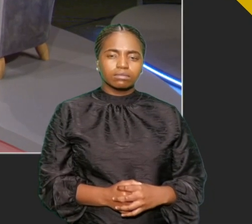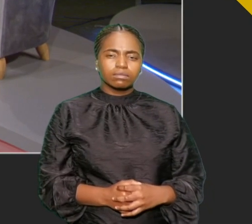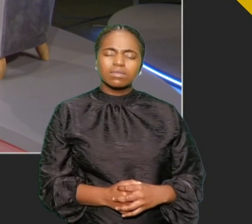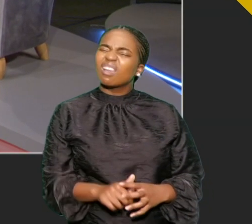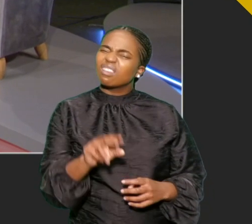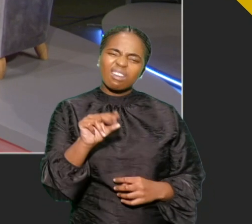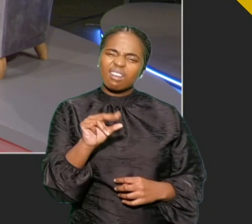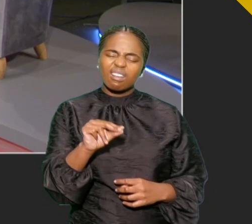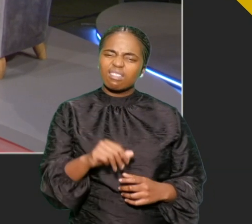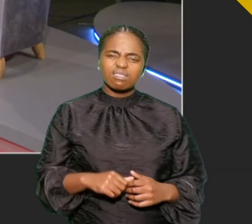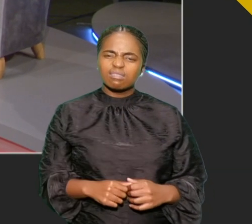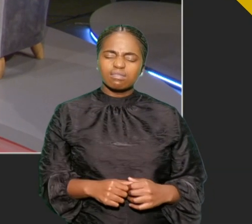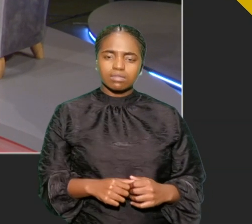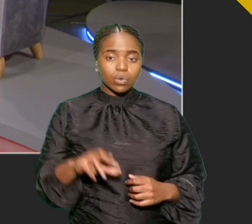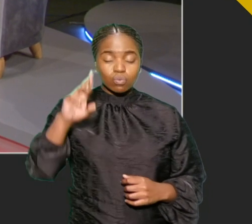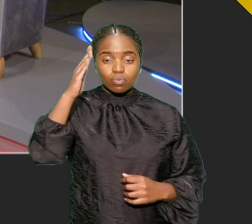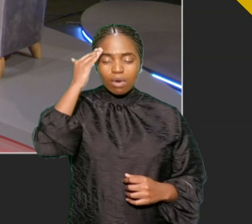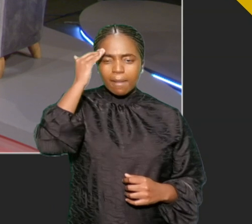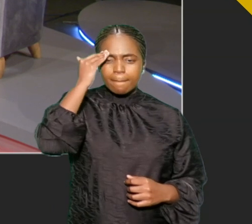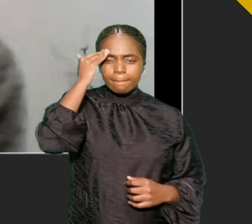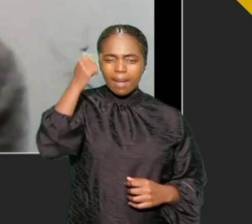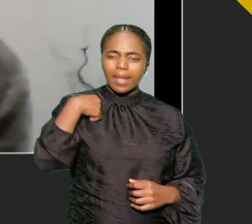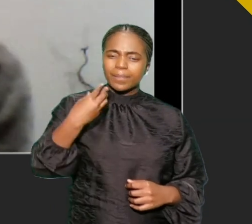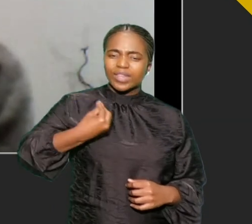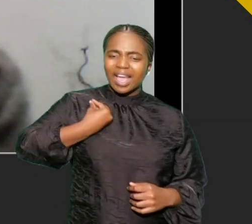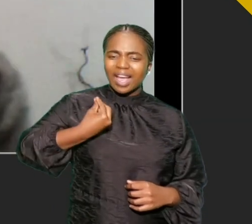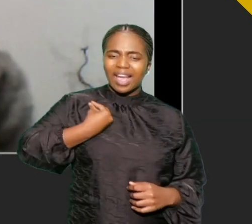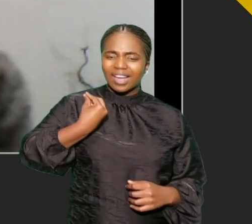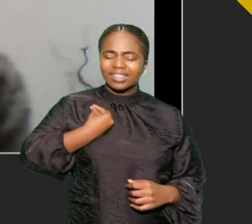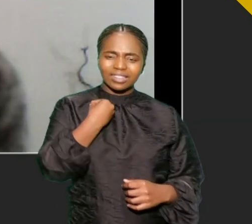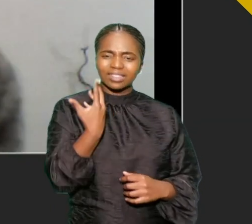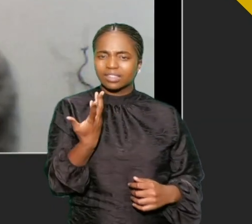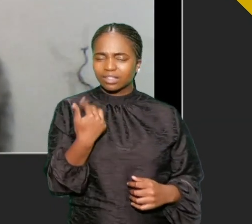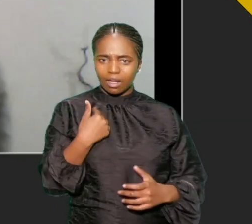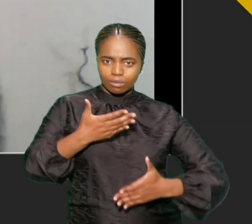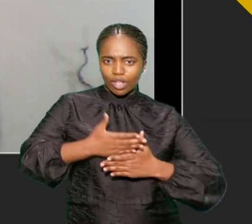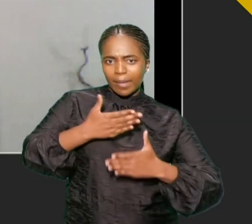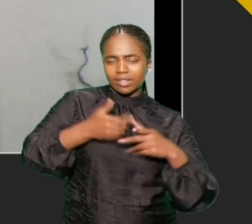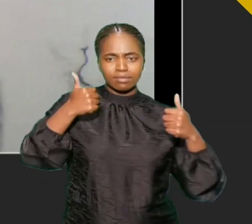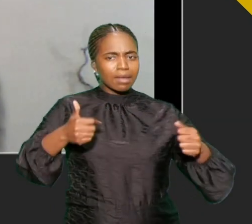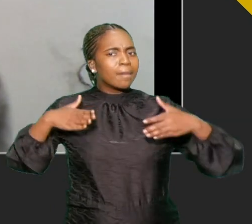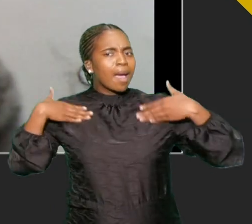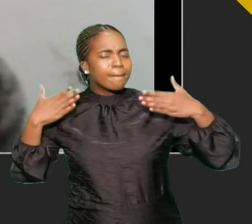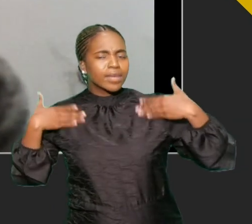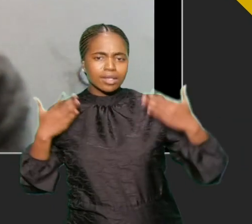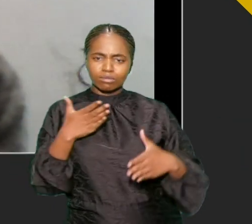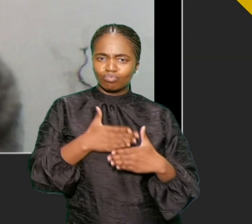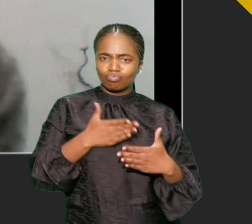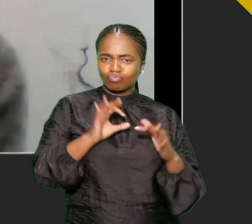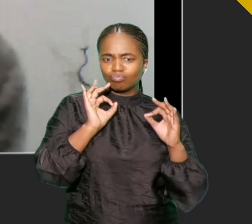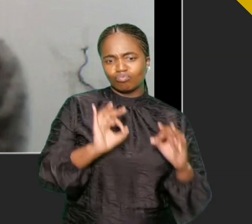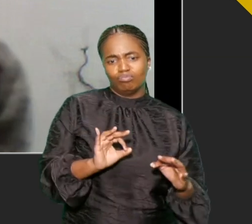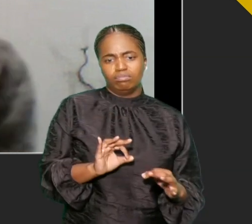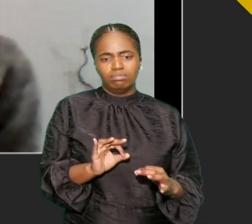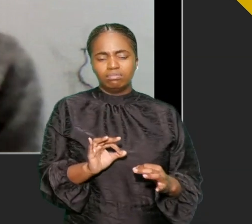No, not at all. Remember, at this time I'm young. I mean, before I get to that career, I'm happy. I'm working in films.